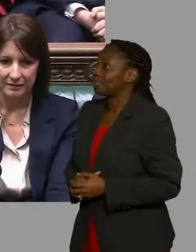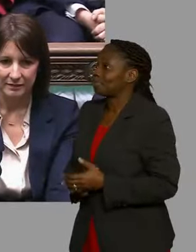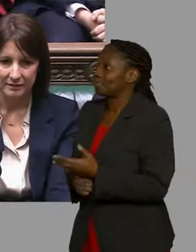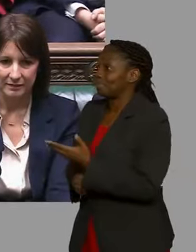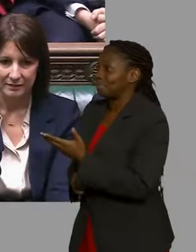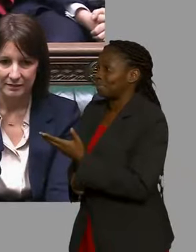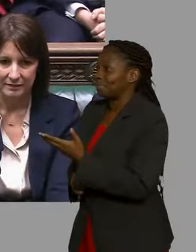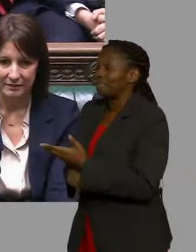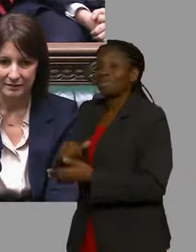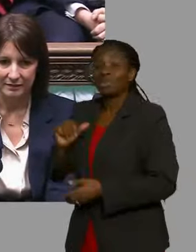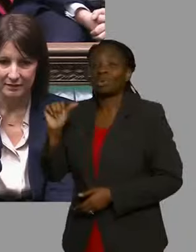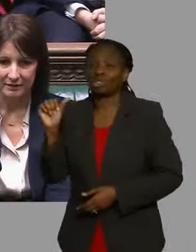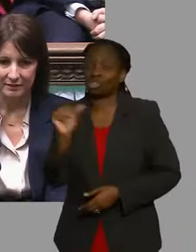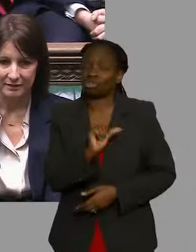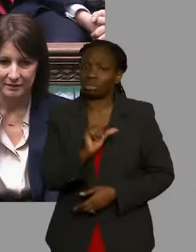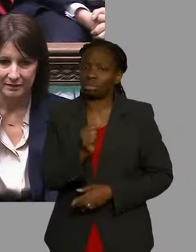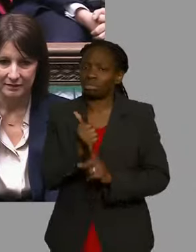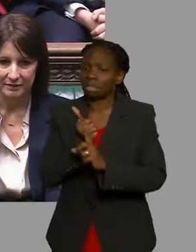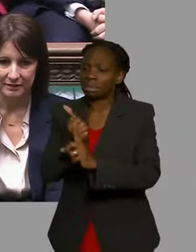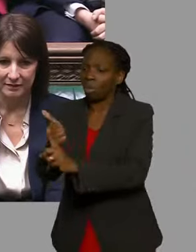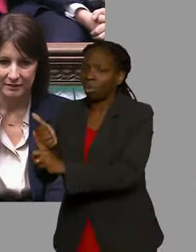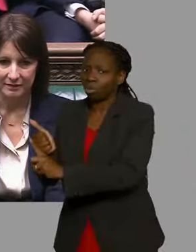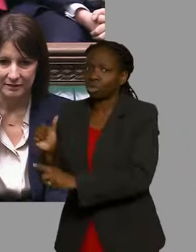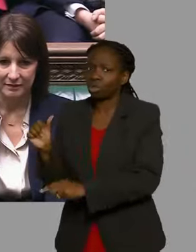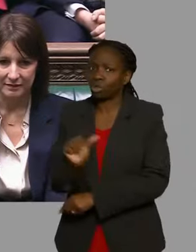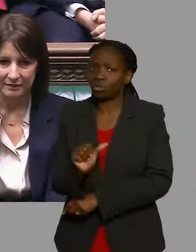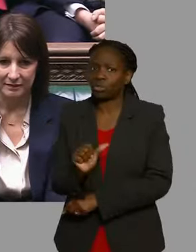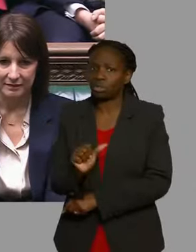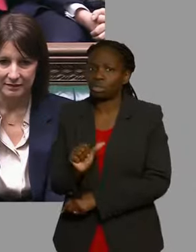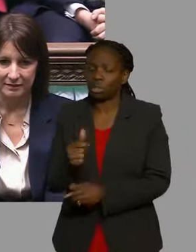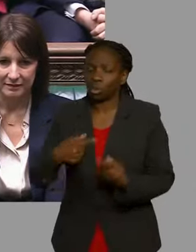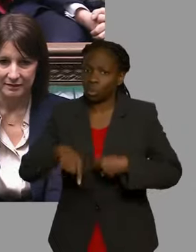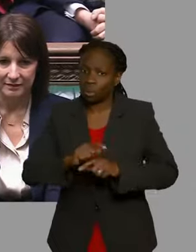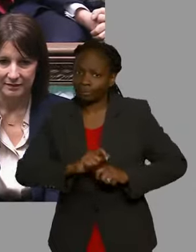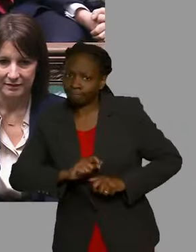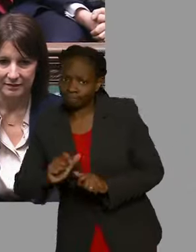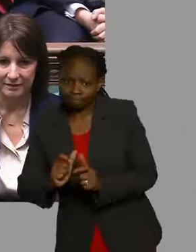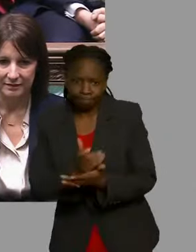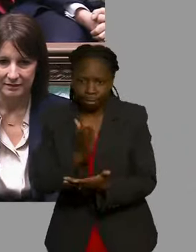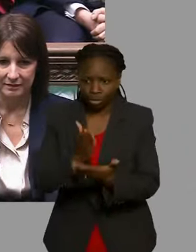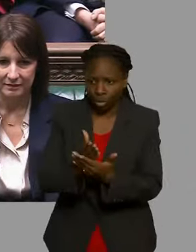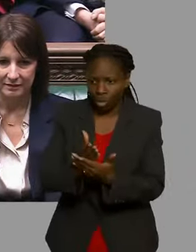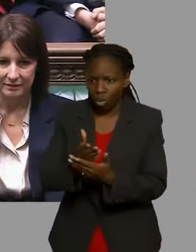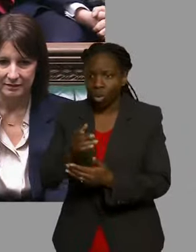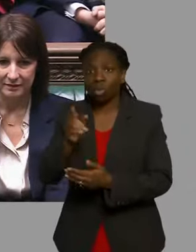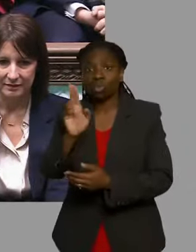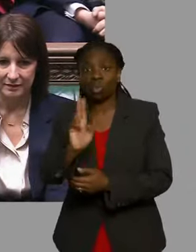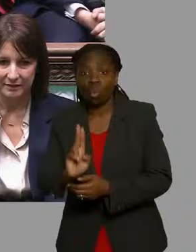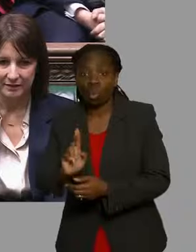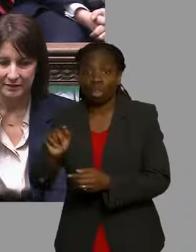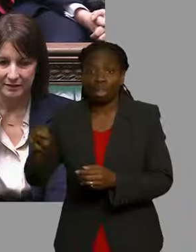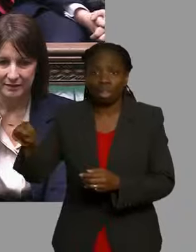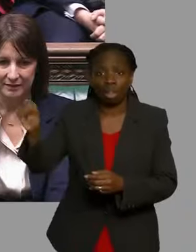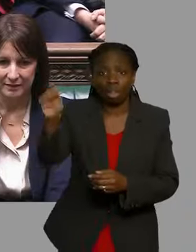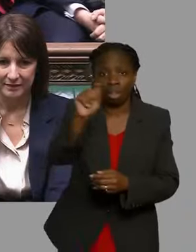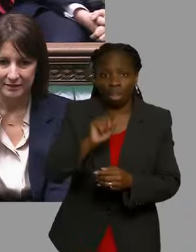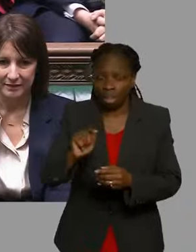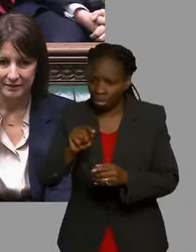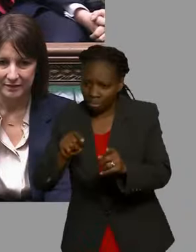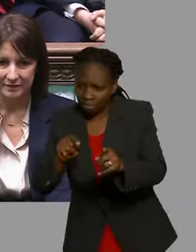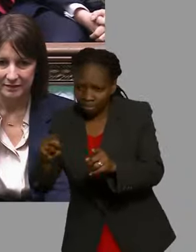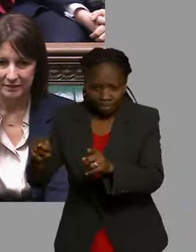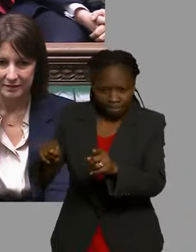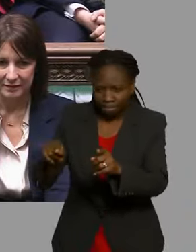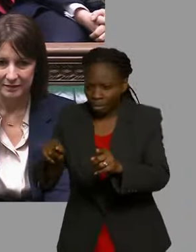to ensure all schools identify, support and record data on young carers. And of course, Mr. Speaker,